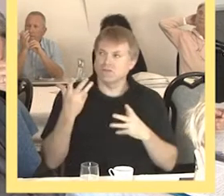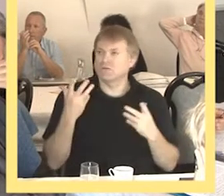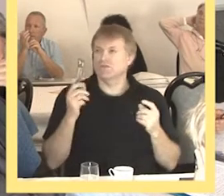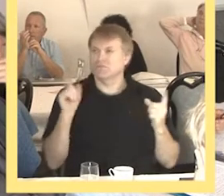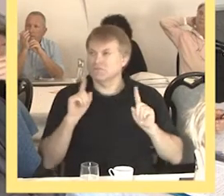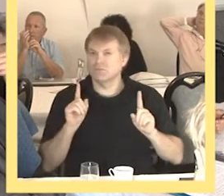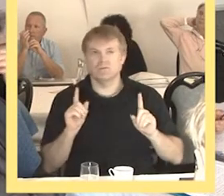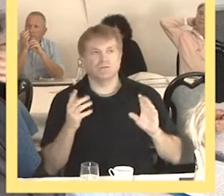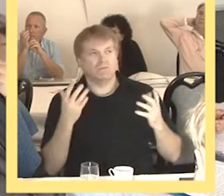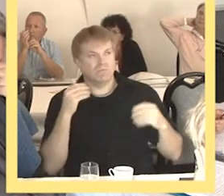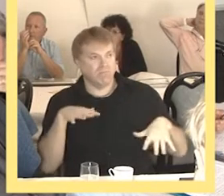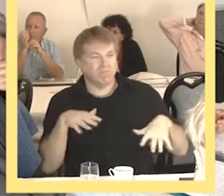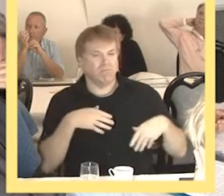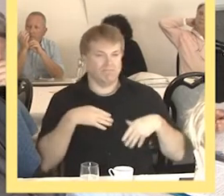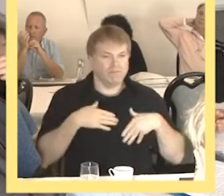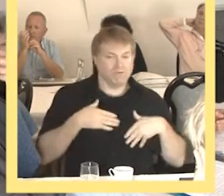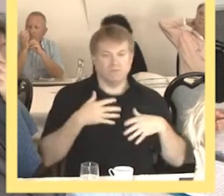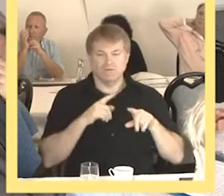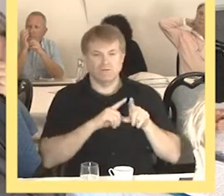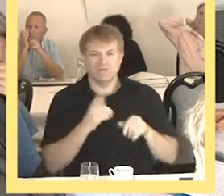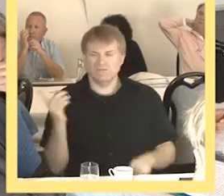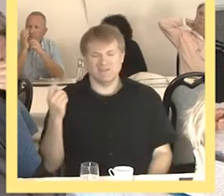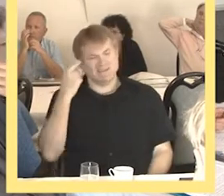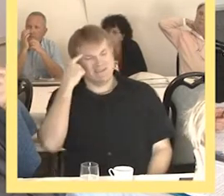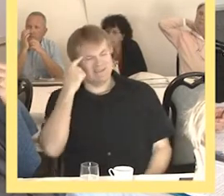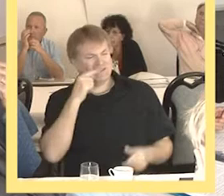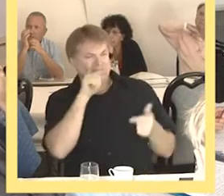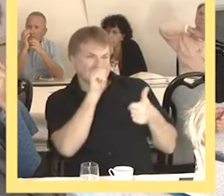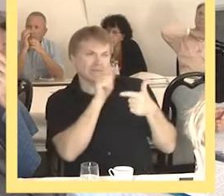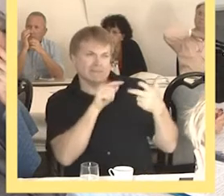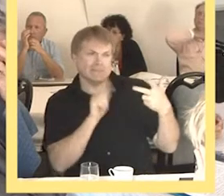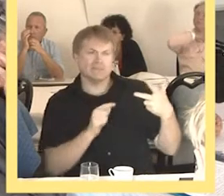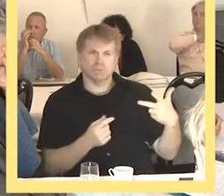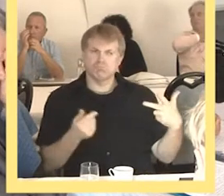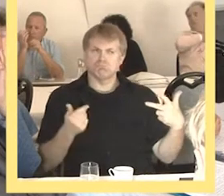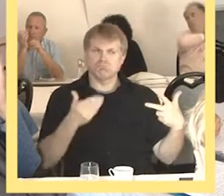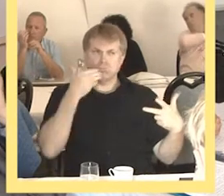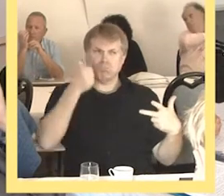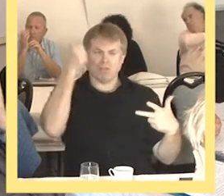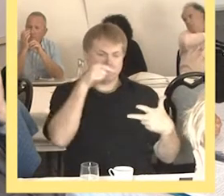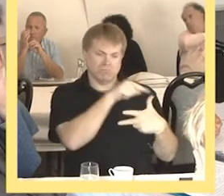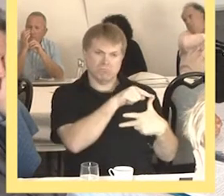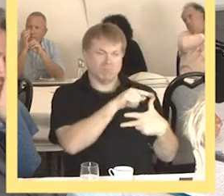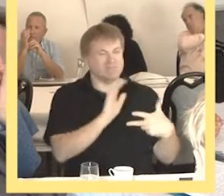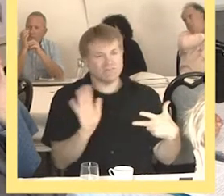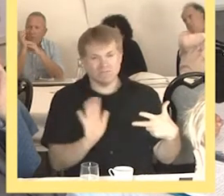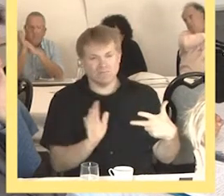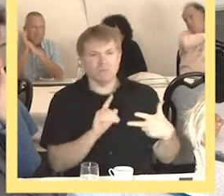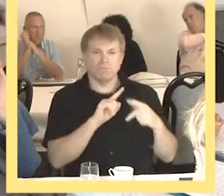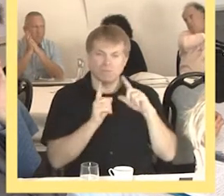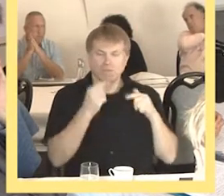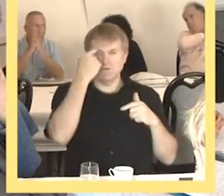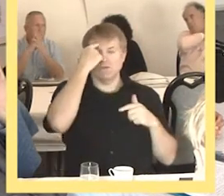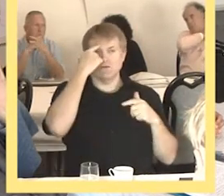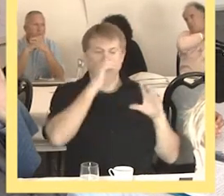which type of alarm system, but we should bring out that having alarm systems